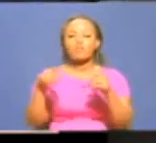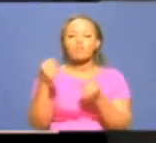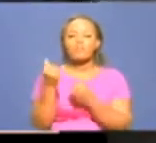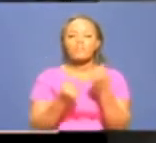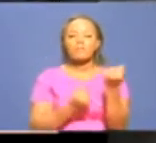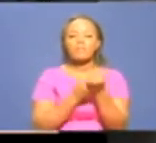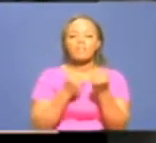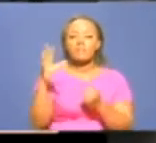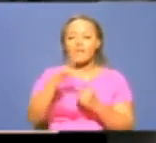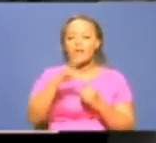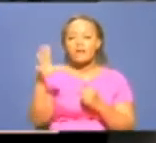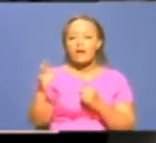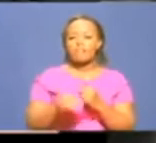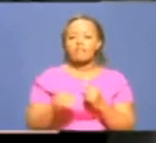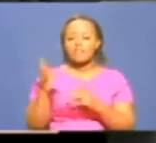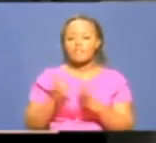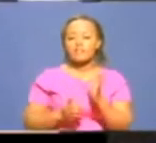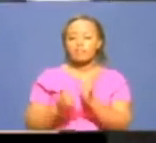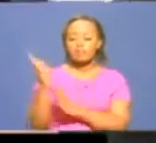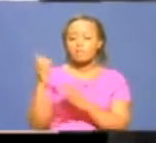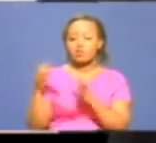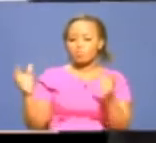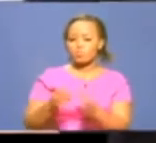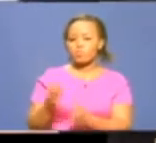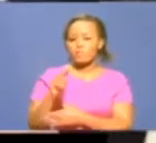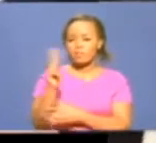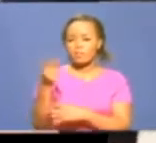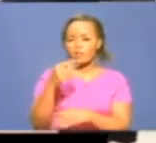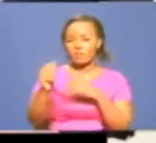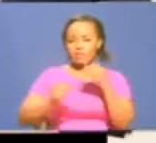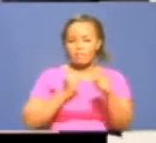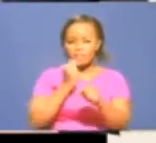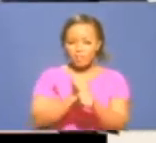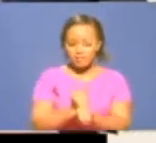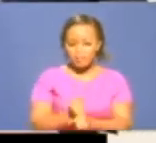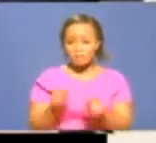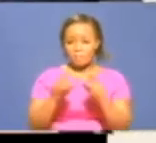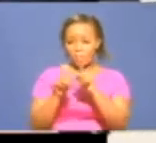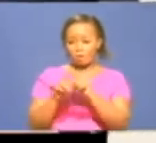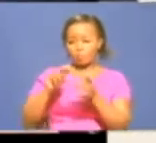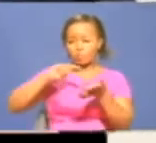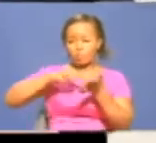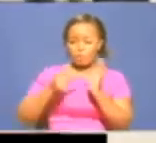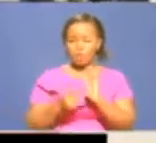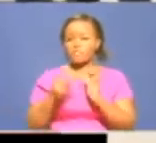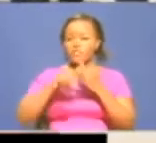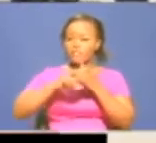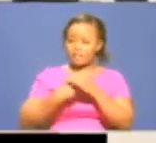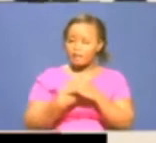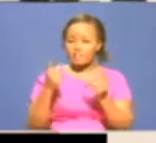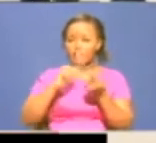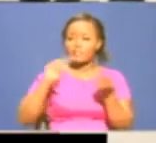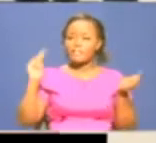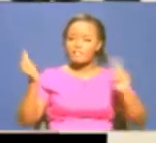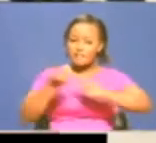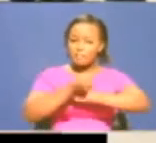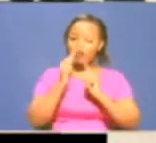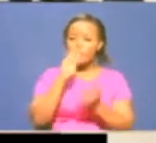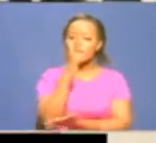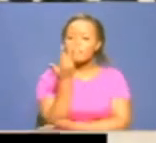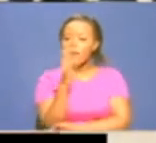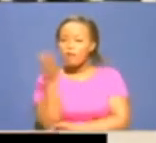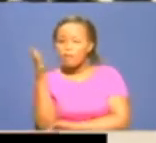Development Bank and in its second year. He said the project has begun transforming forest covers and contributing